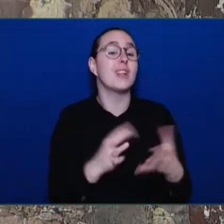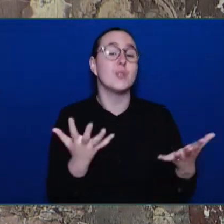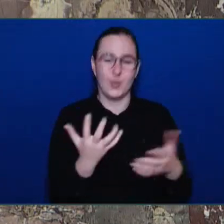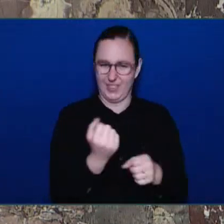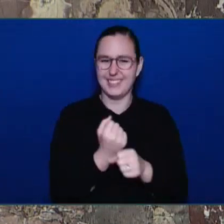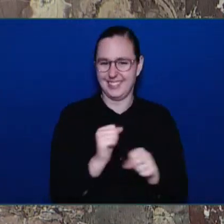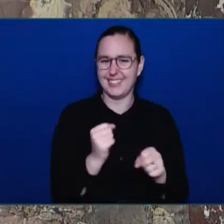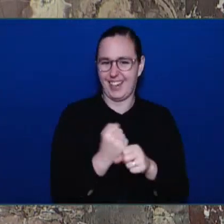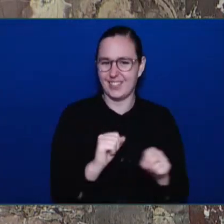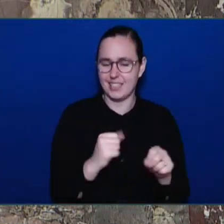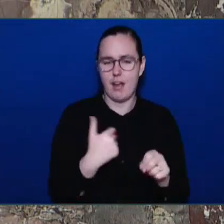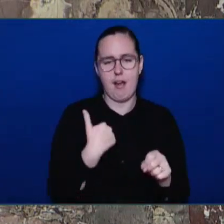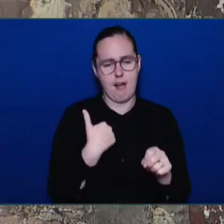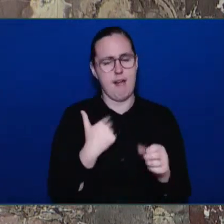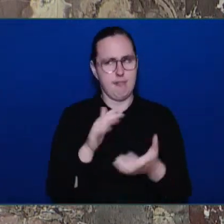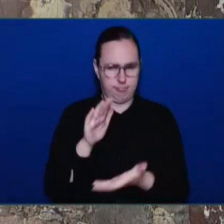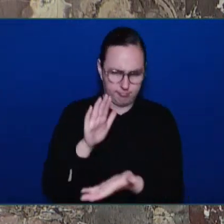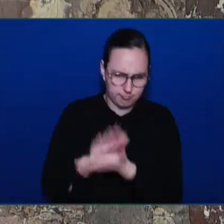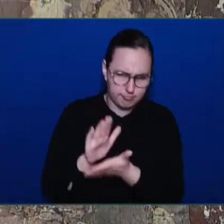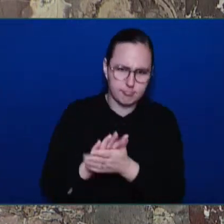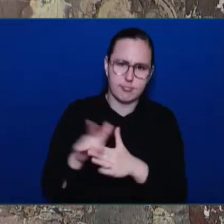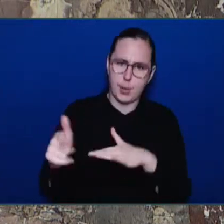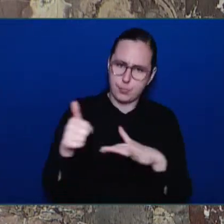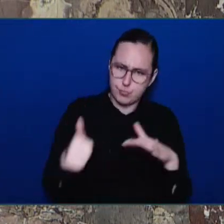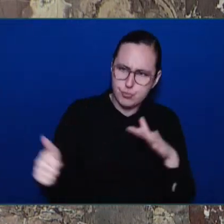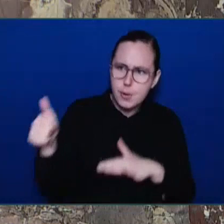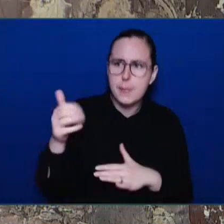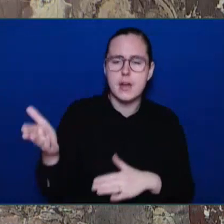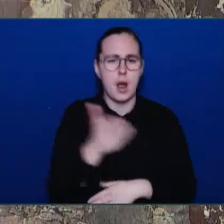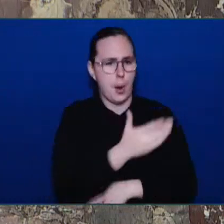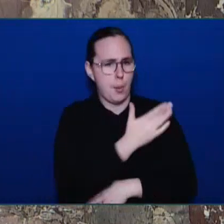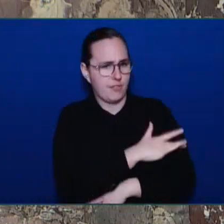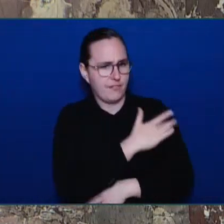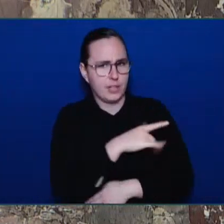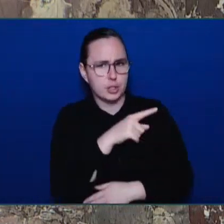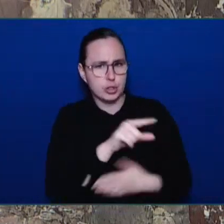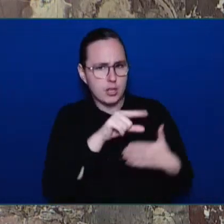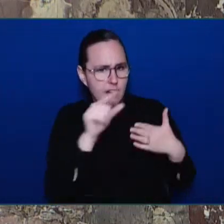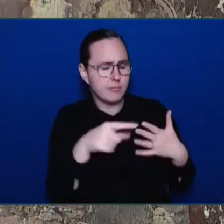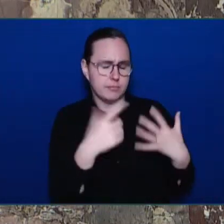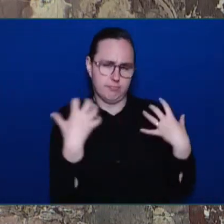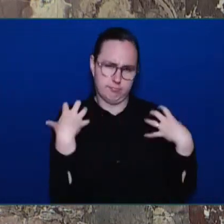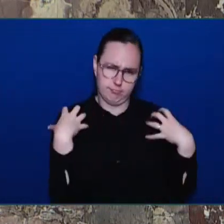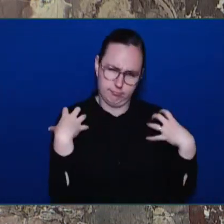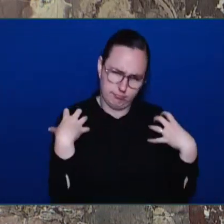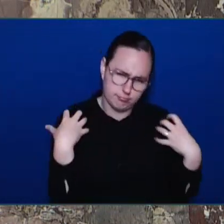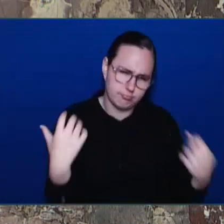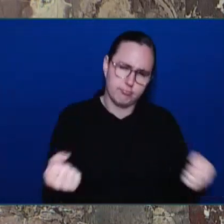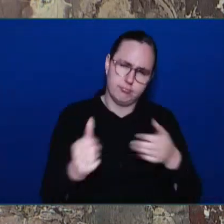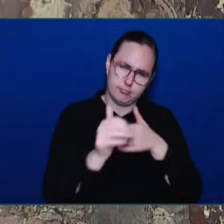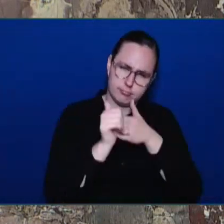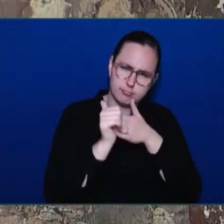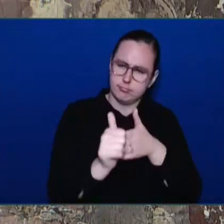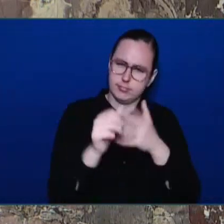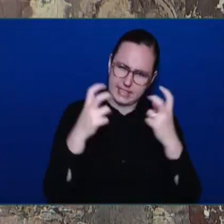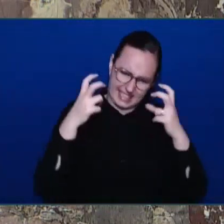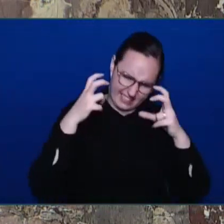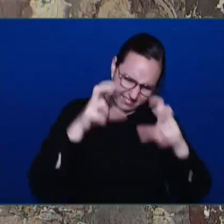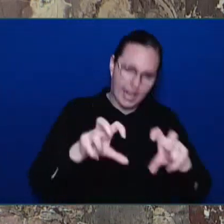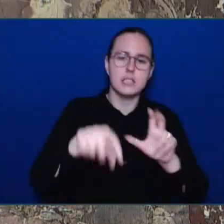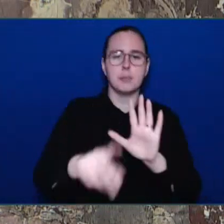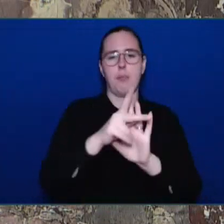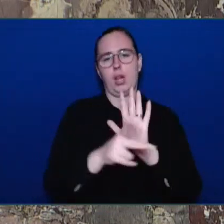for their bold leadership and partnership in making these critical investments and policy changes. I look forward to continuing to work